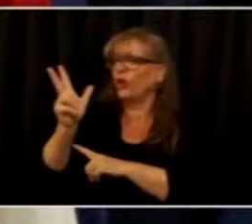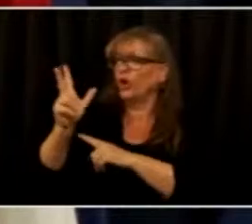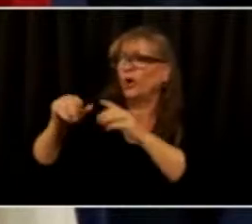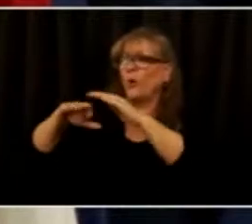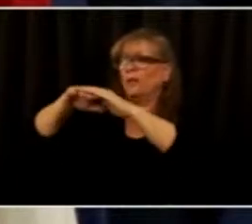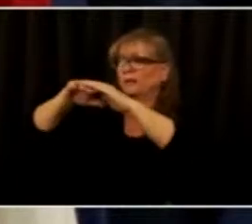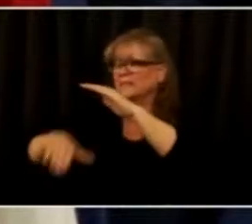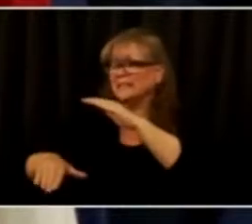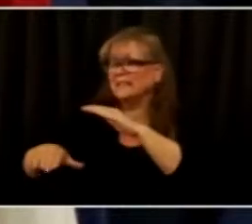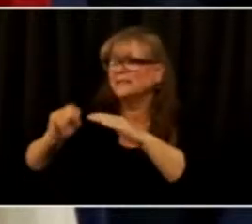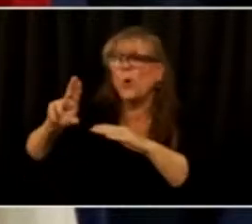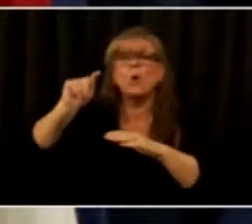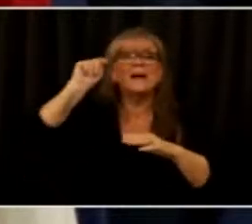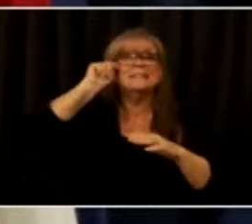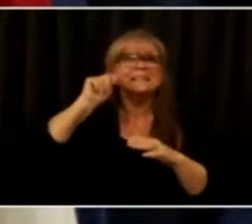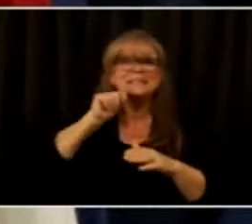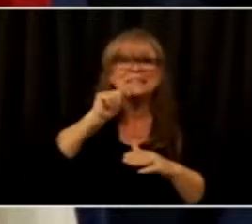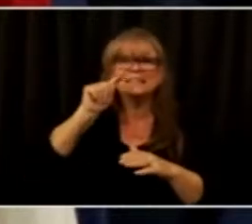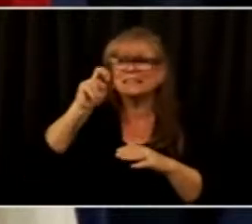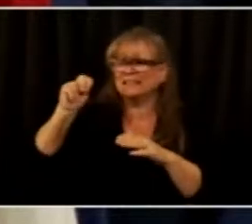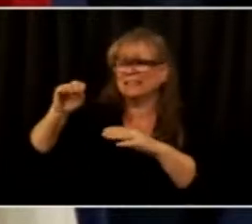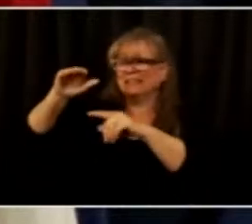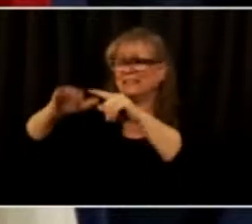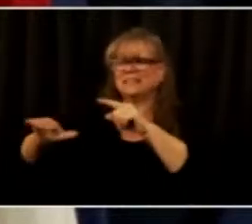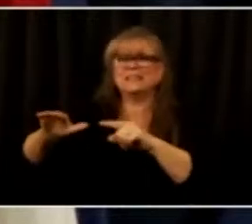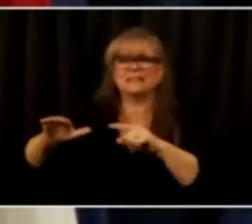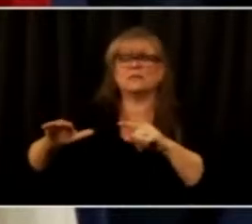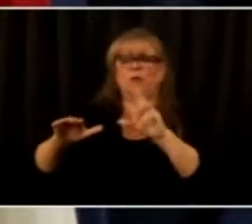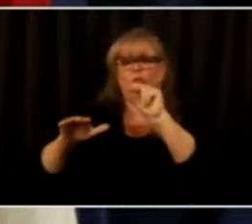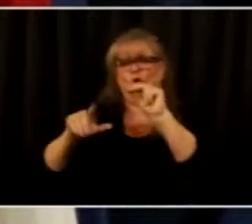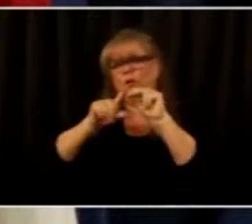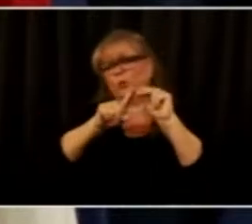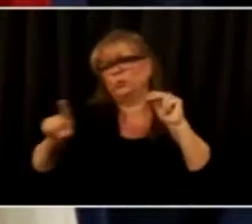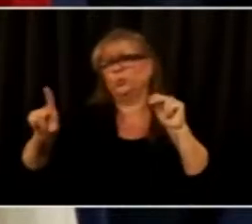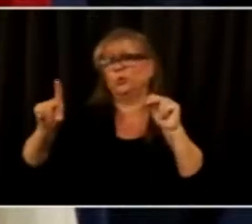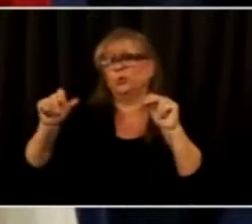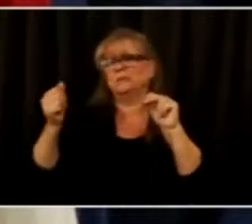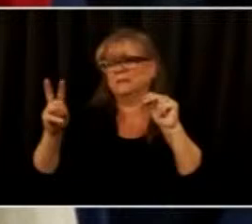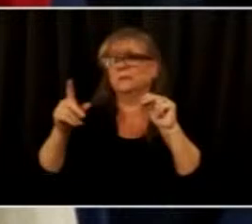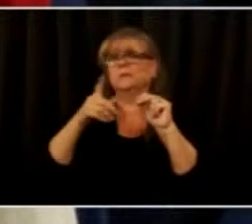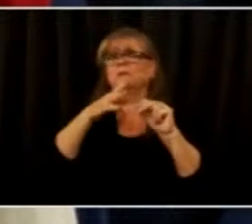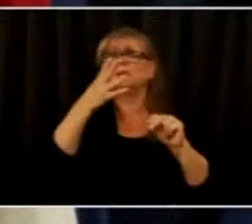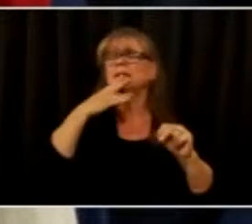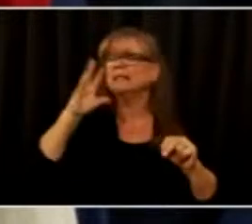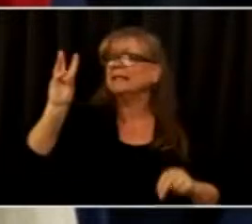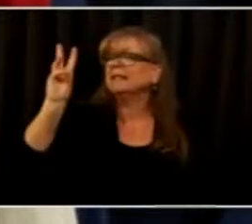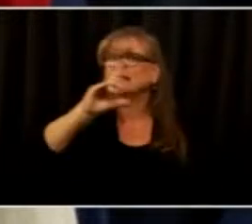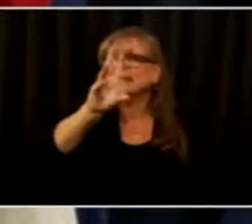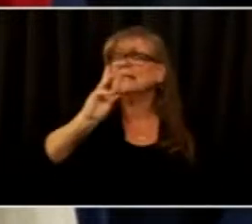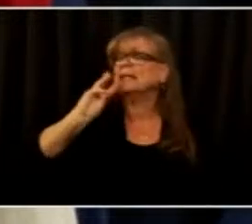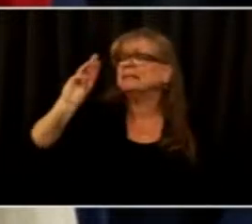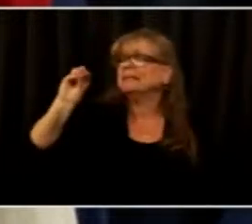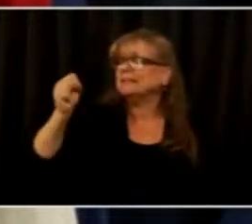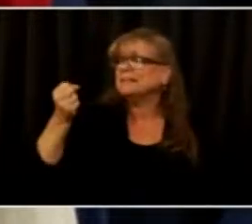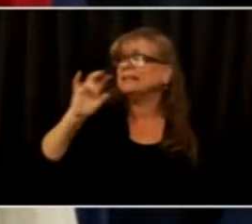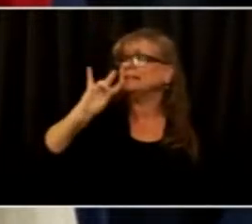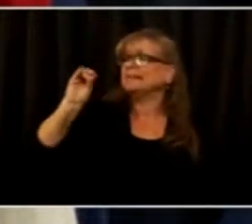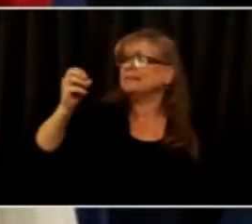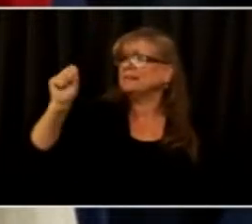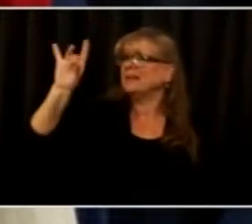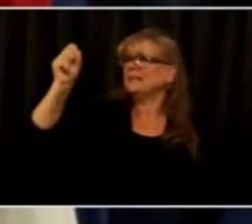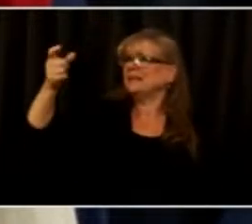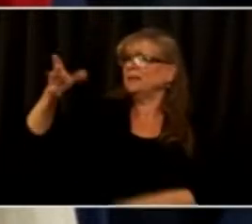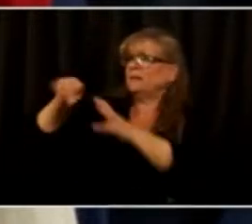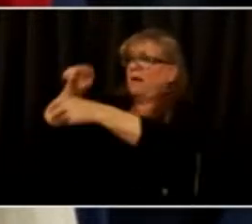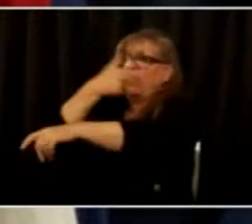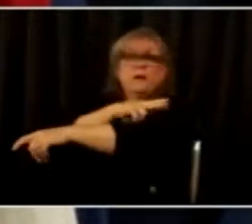so many less in their 60s, 70s, and 80s. Where we have very, very high vaccination rates in the state of Colorado.